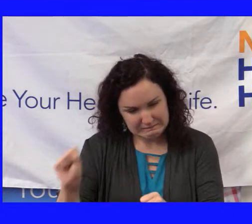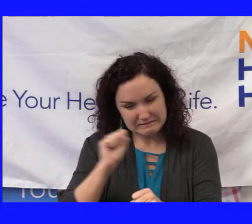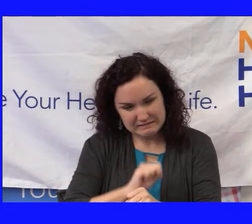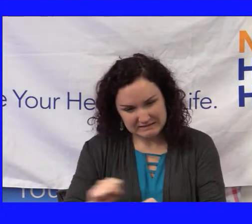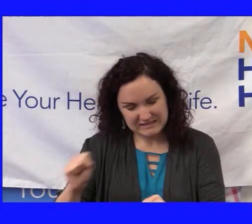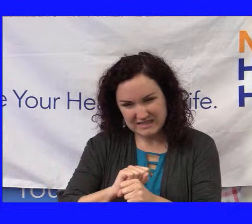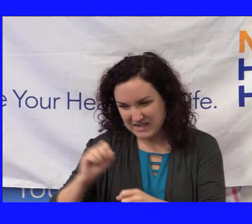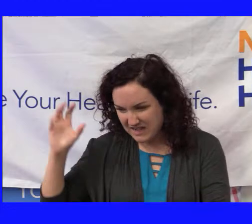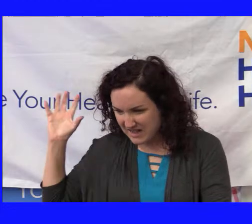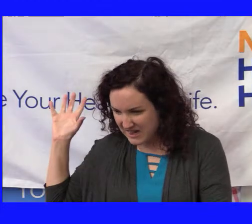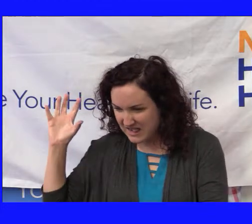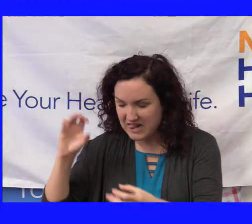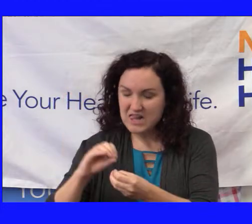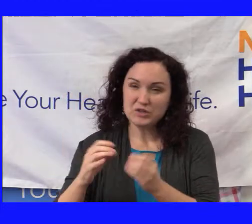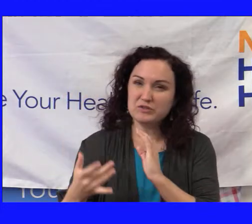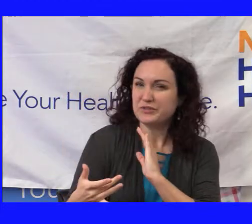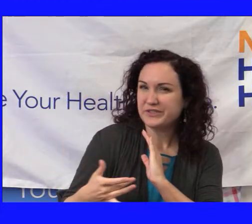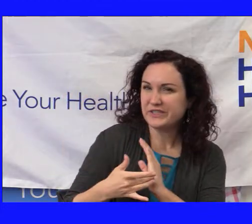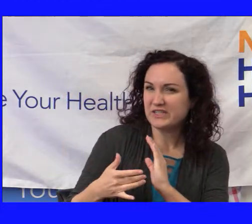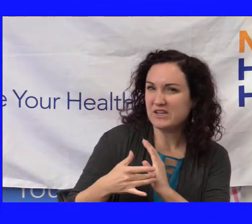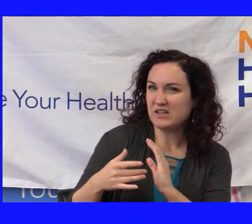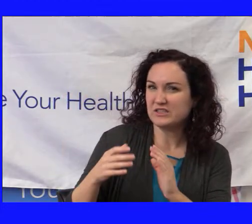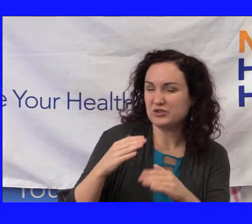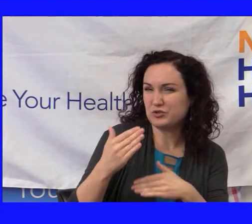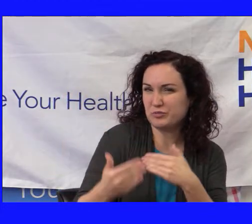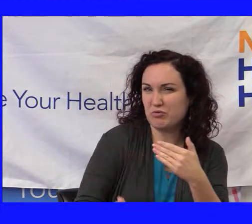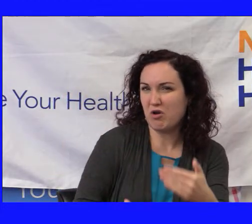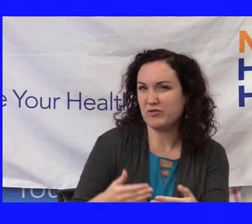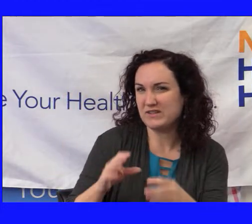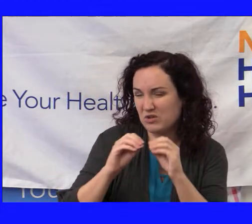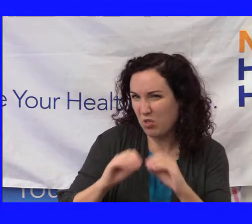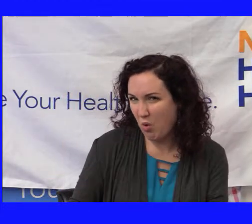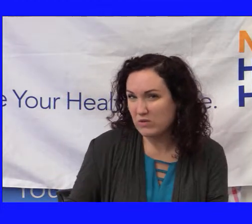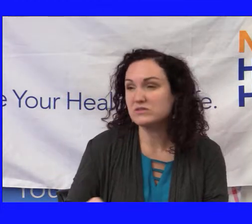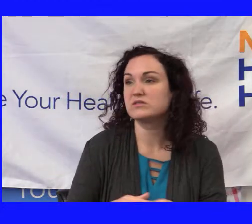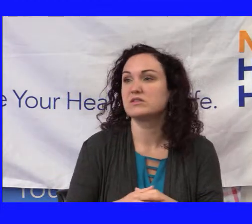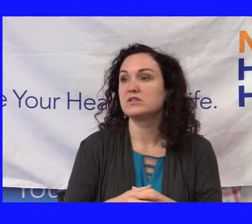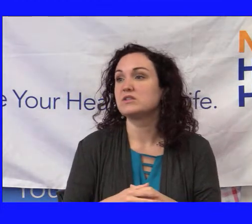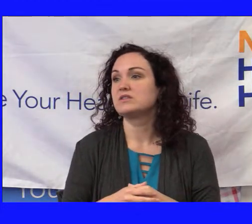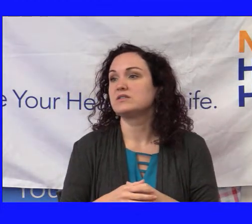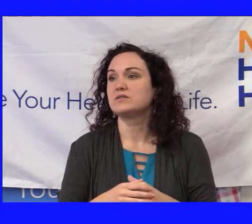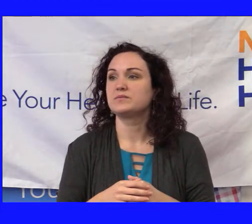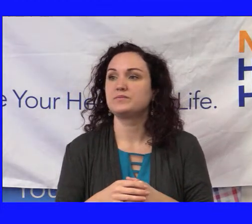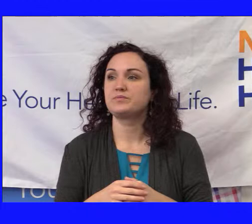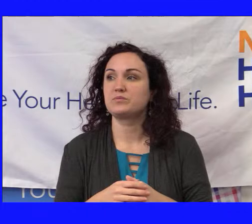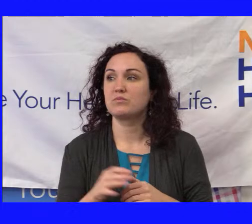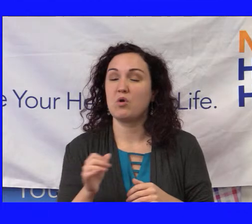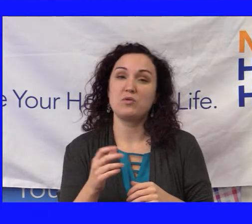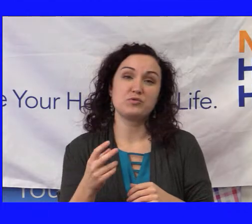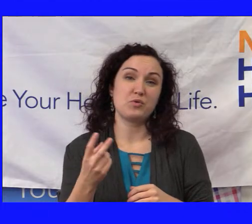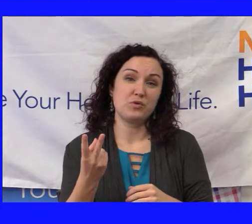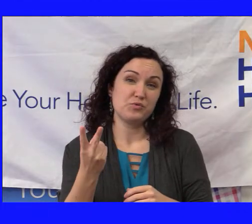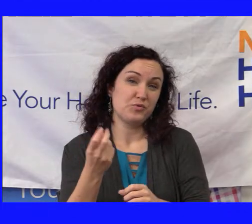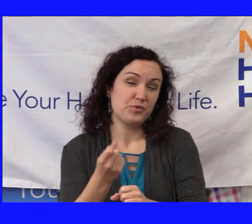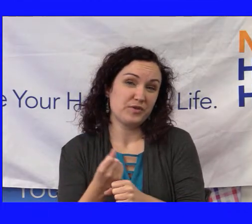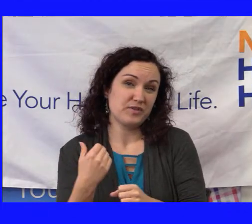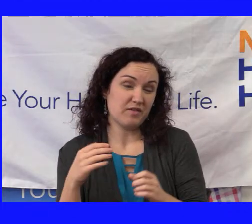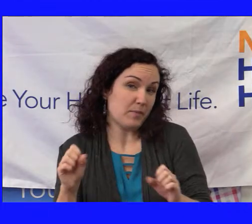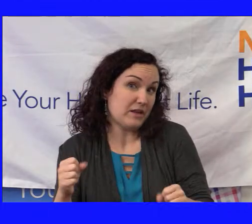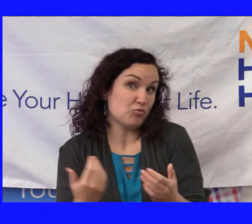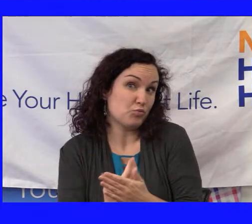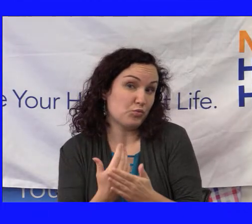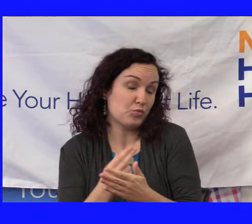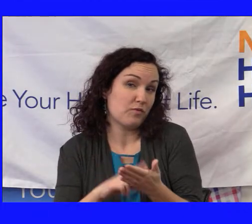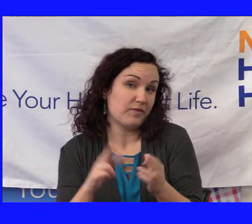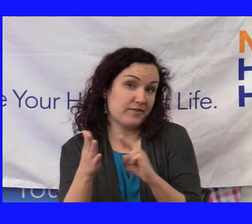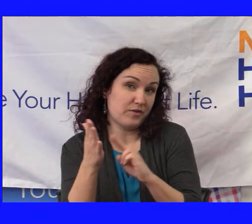and technological progress, plus the loss of an additional 2 years for a potential new vendor to lay the groundwork